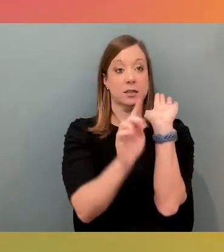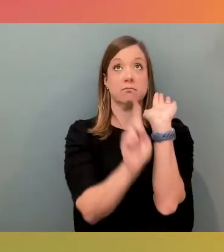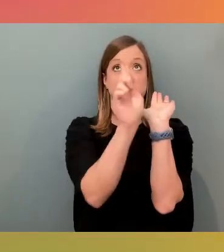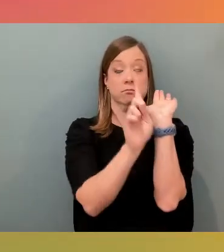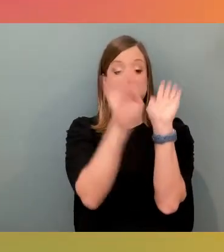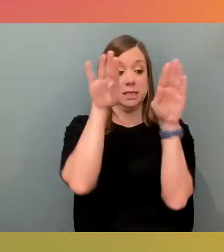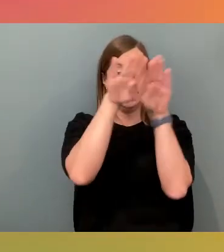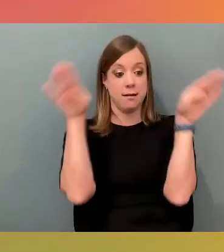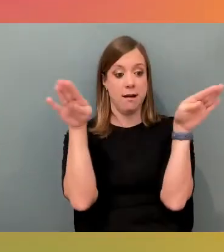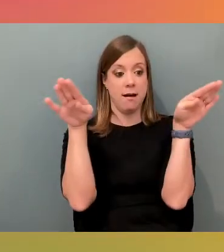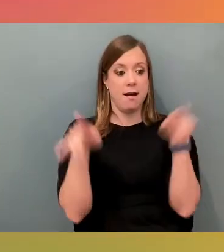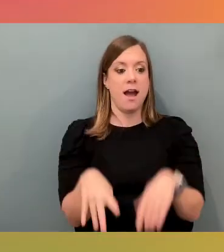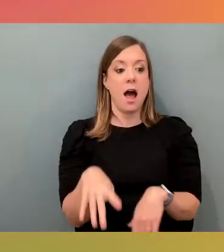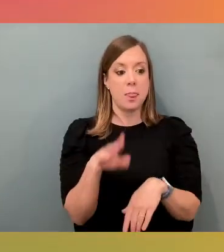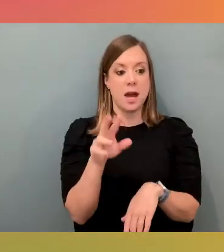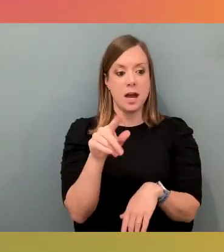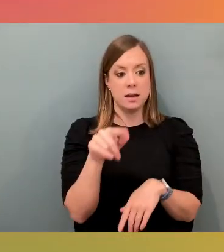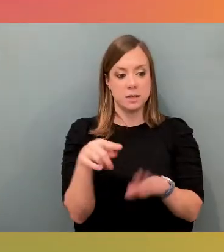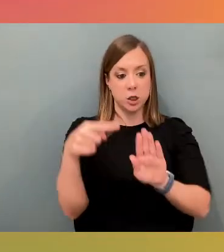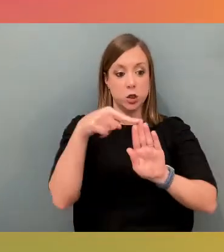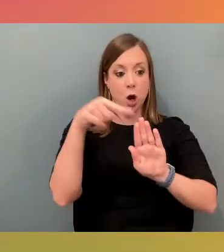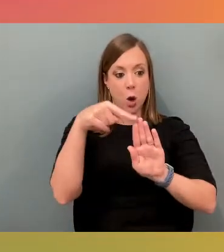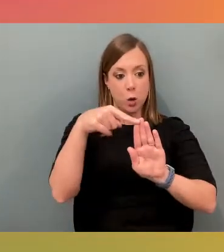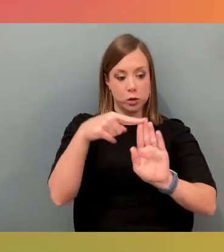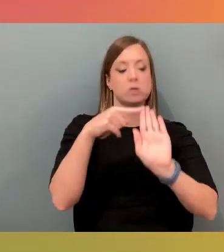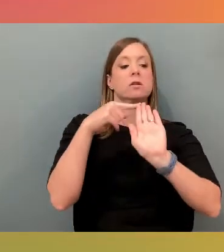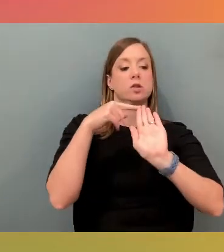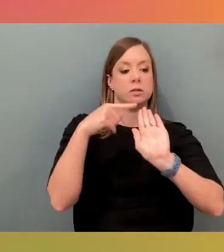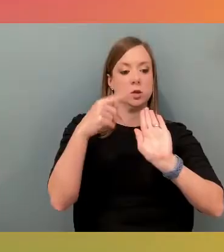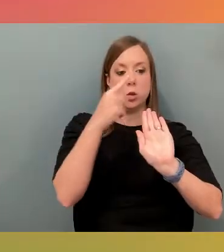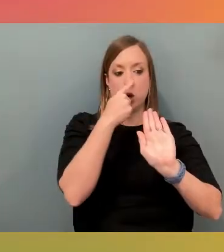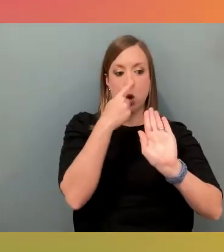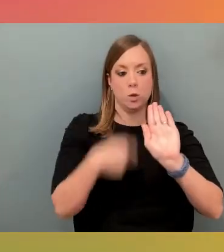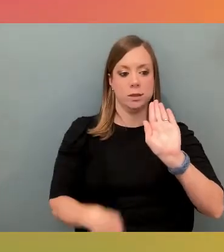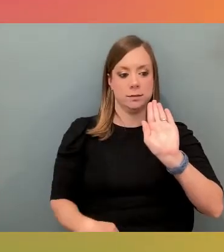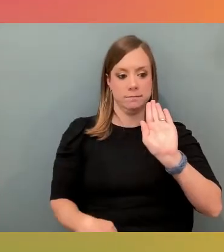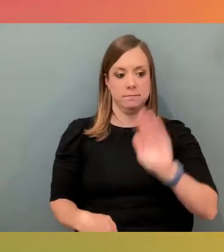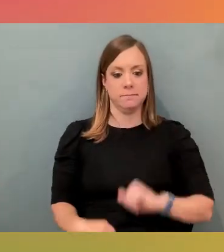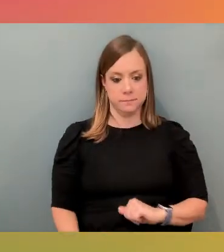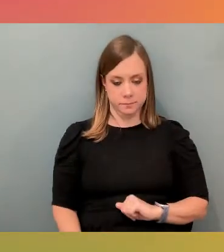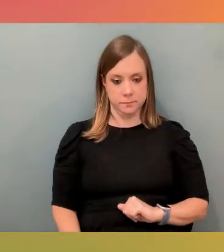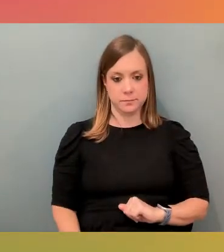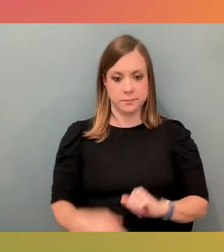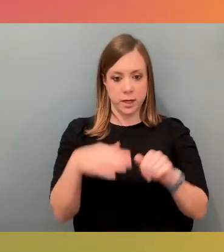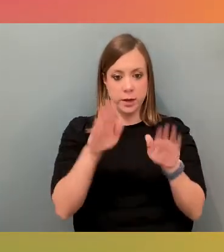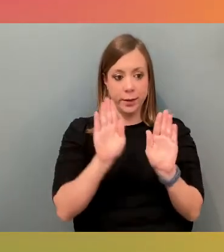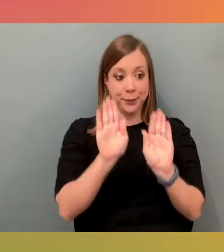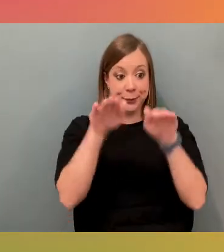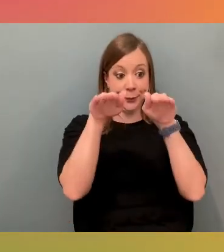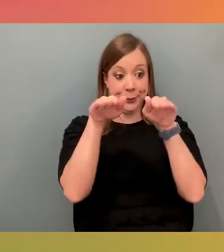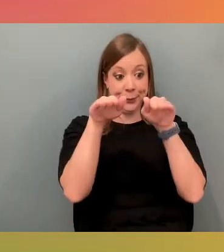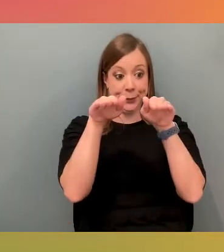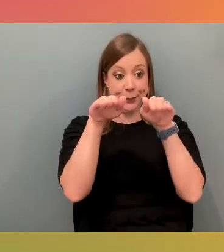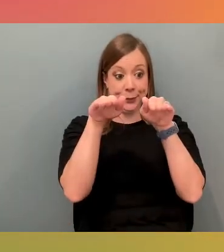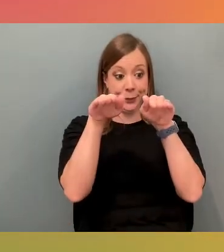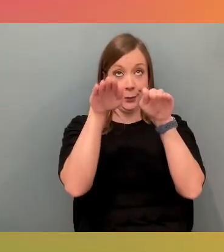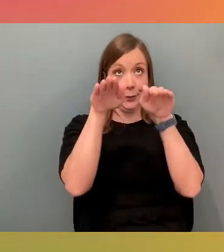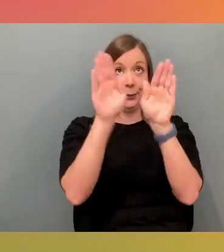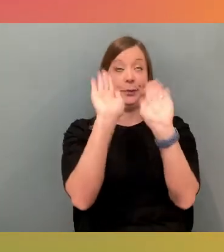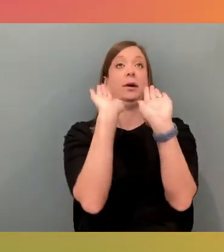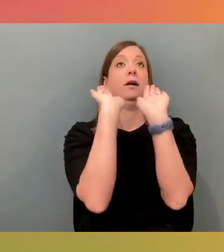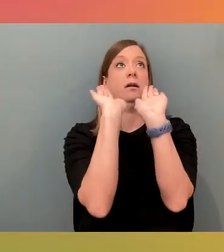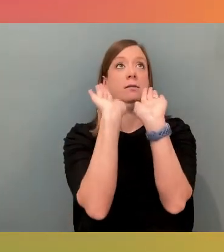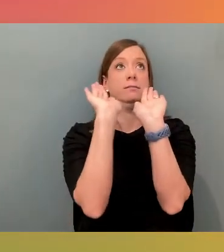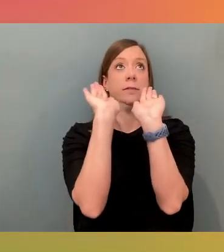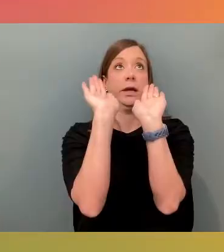nose. Feel the backs of the legs, get a nice little stretch. Again, point, inhale, and exhale, flex. Let's do that